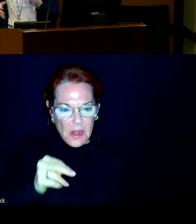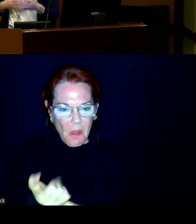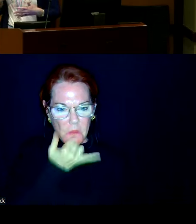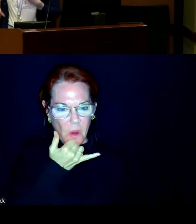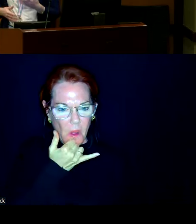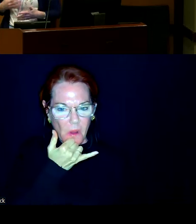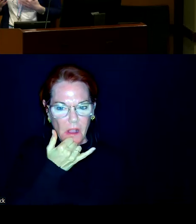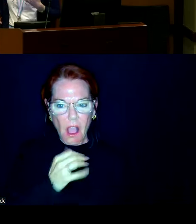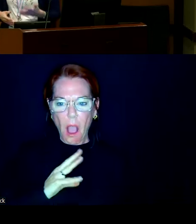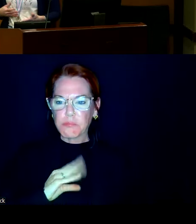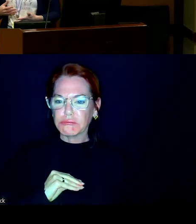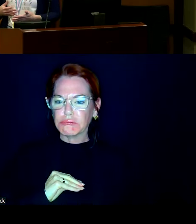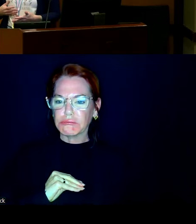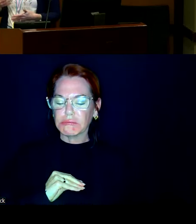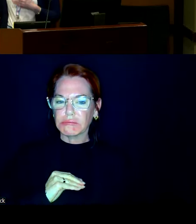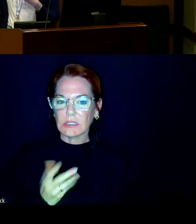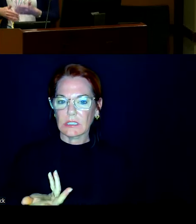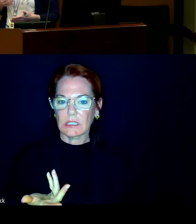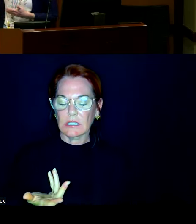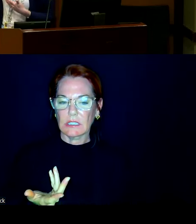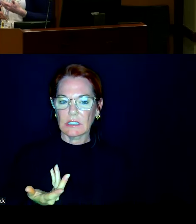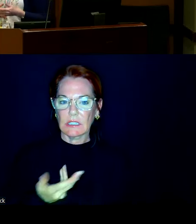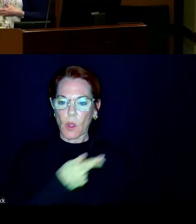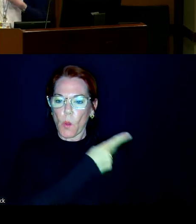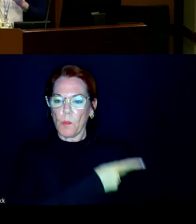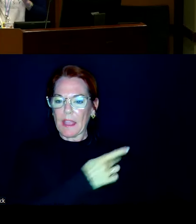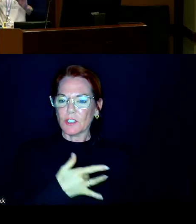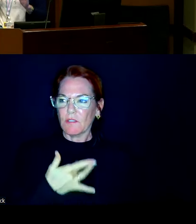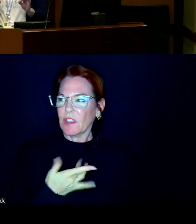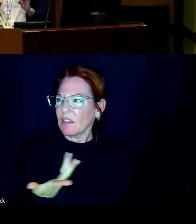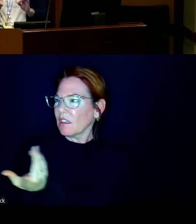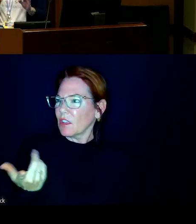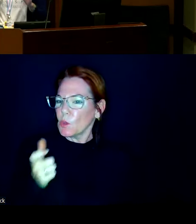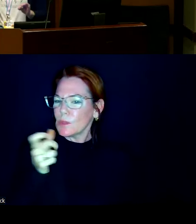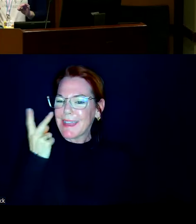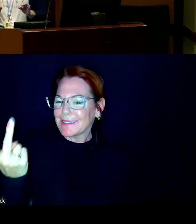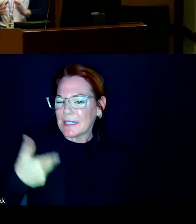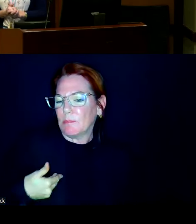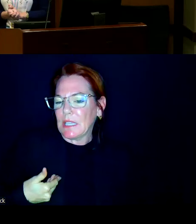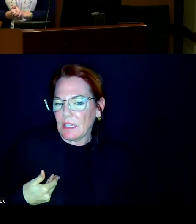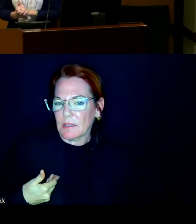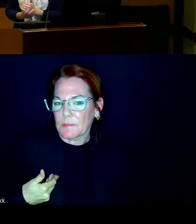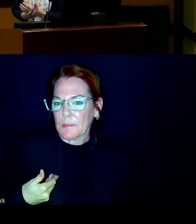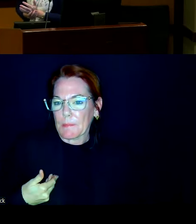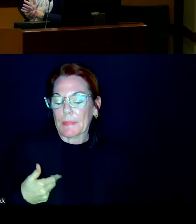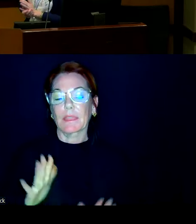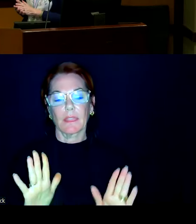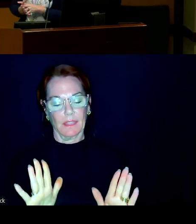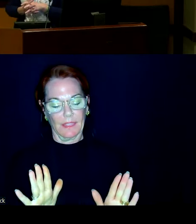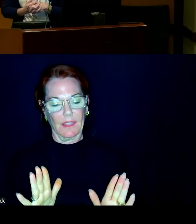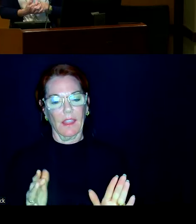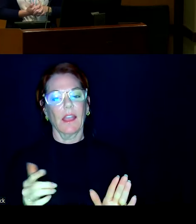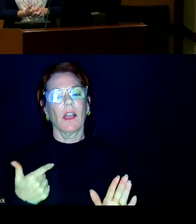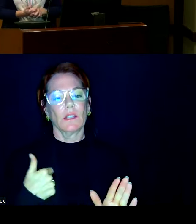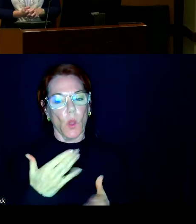that piece of like, what is it about me that you don't see? What is it about those automatic? And some of our dot phrases are not great, but we're working on those. So I will kind of go through